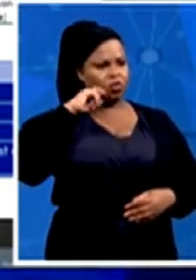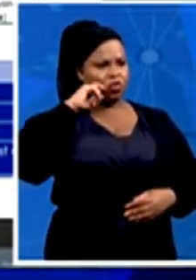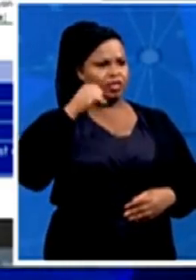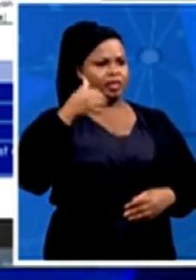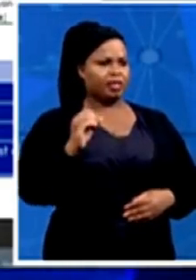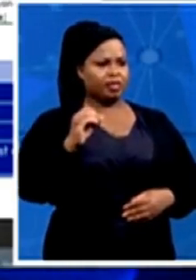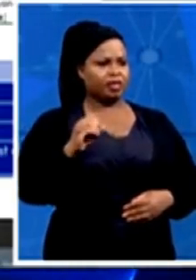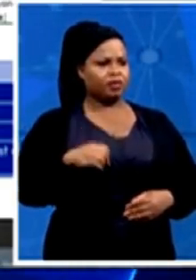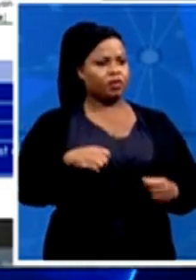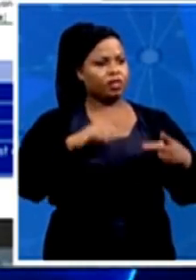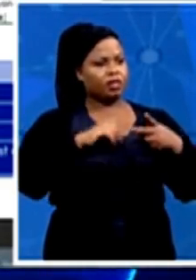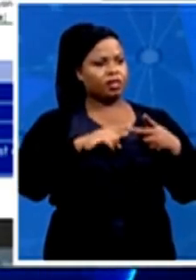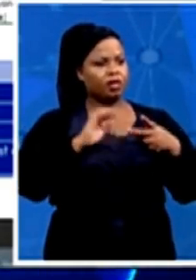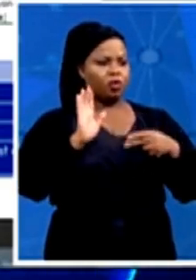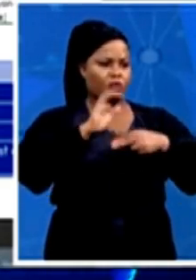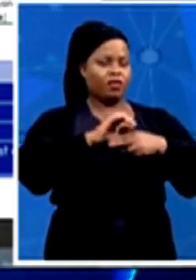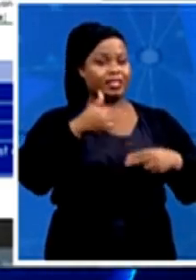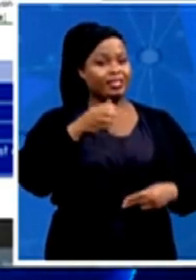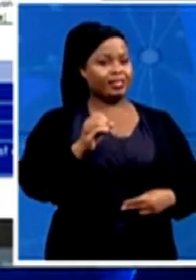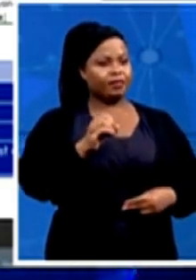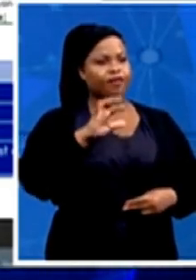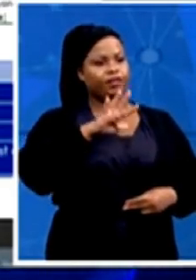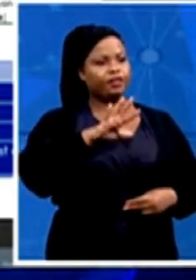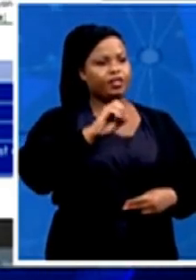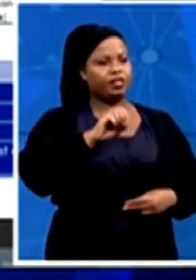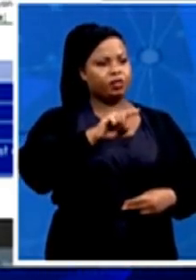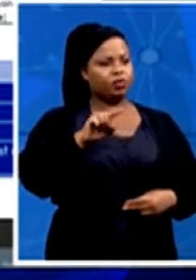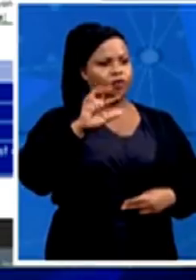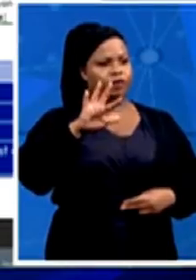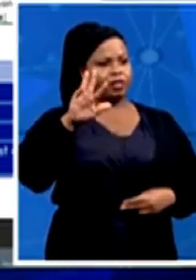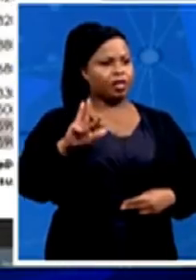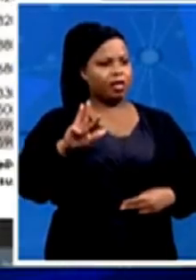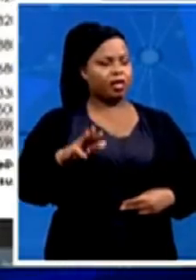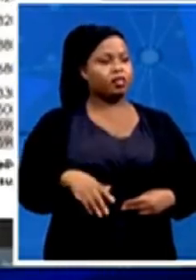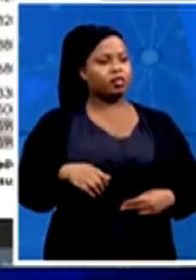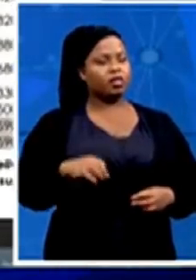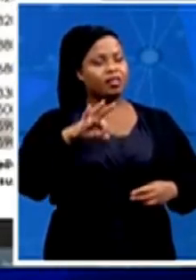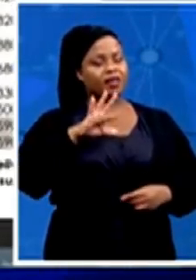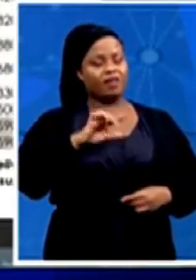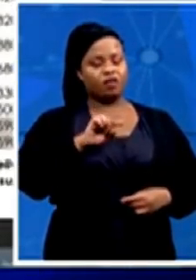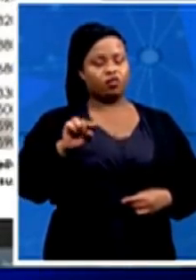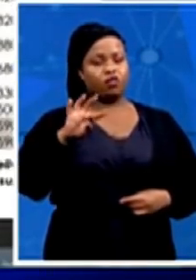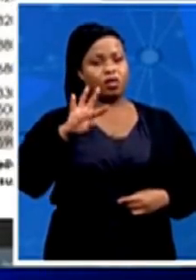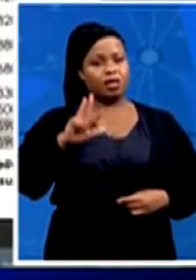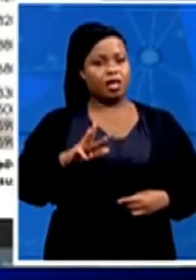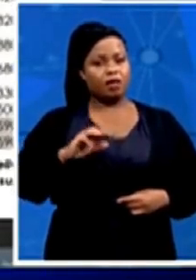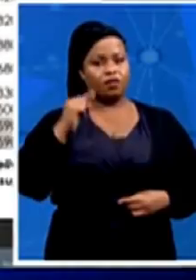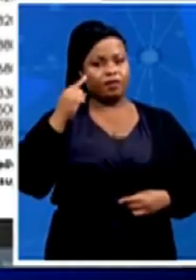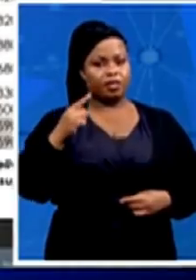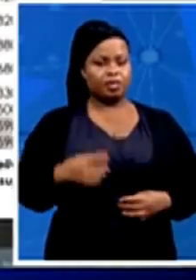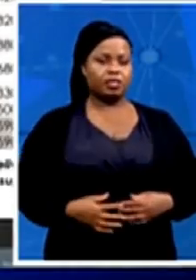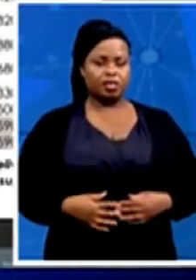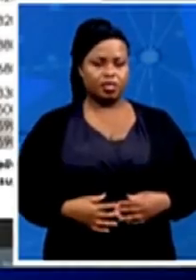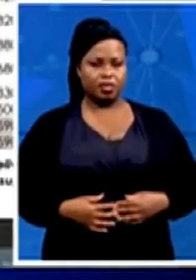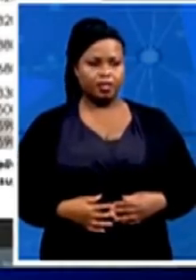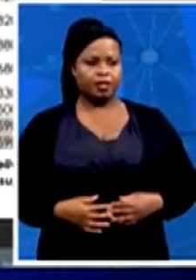to 59 for their first dose, and then 35 to 49-year-old for their first dose. And this is the updated vaccine